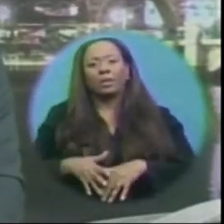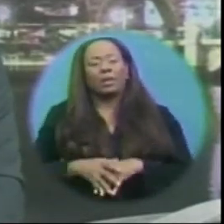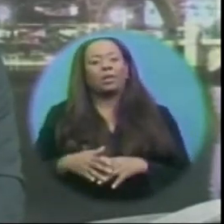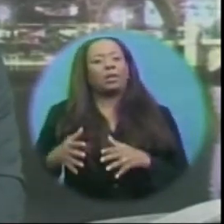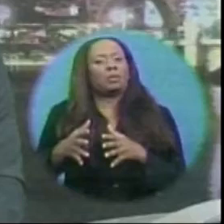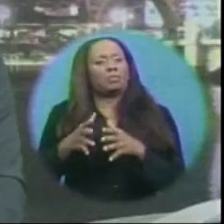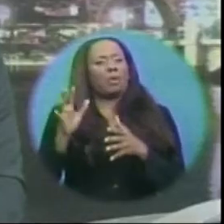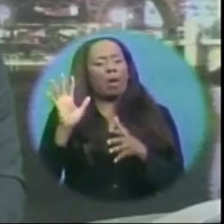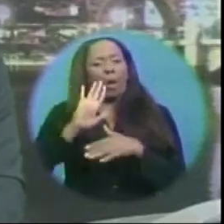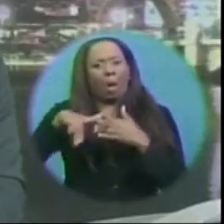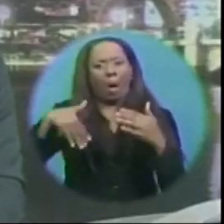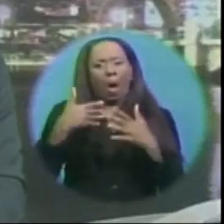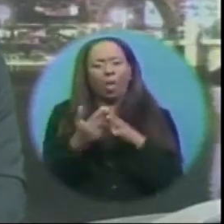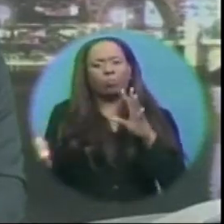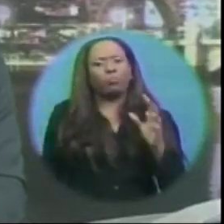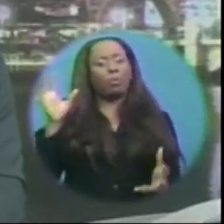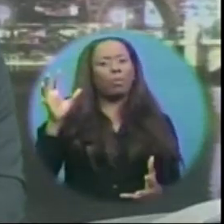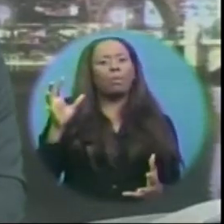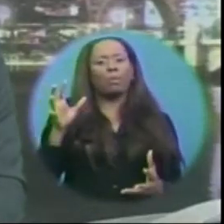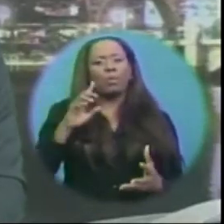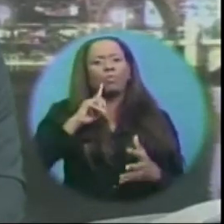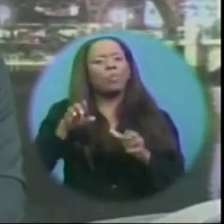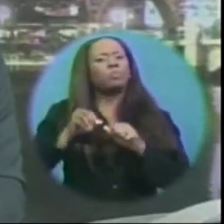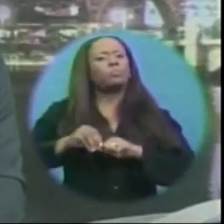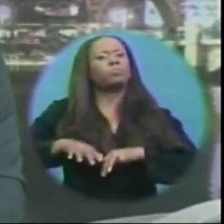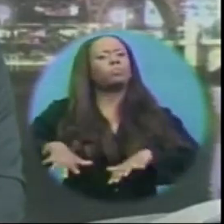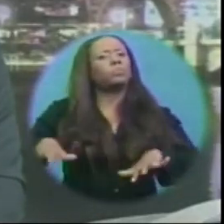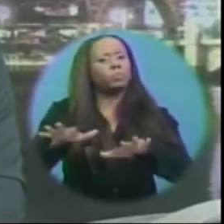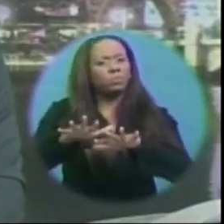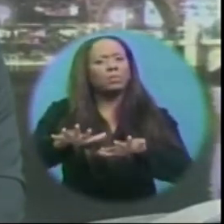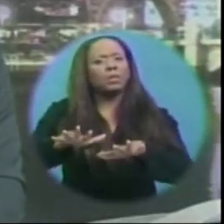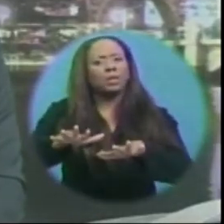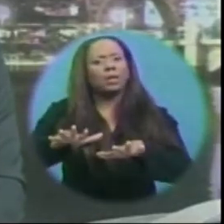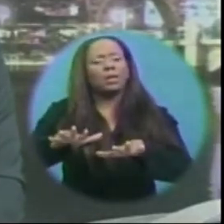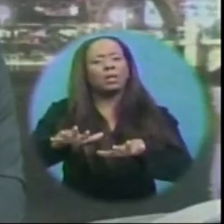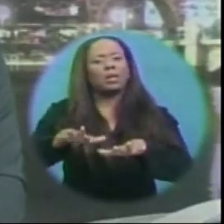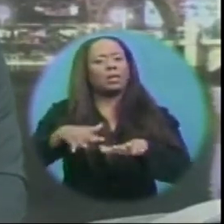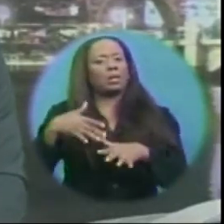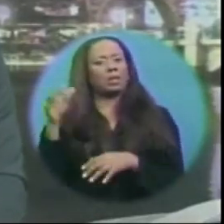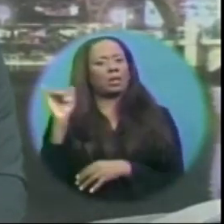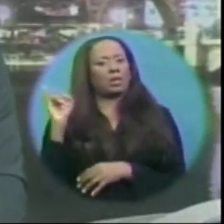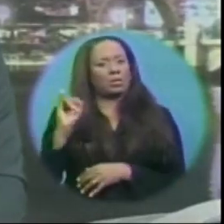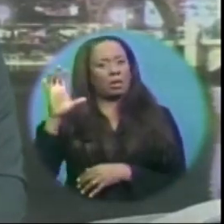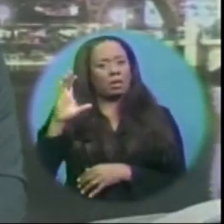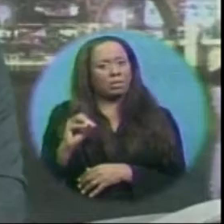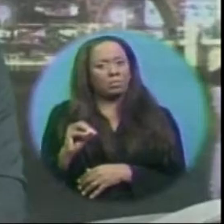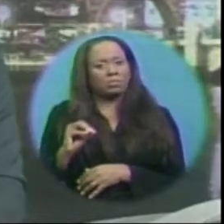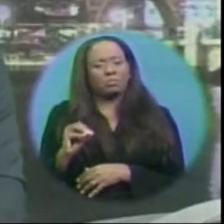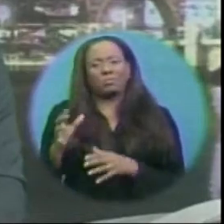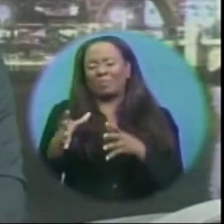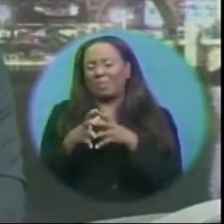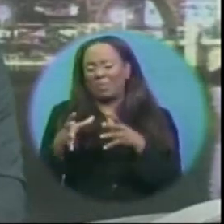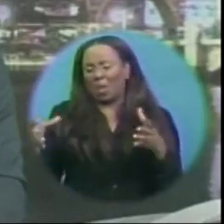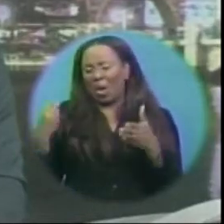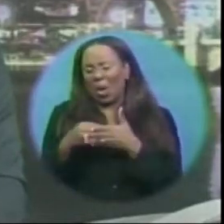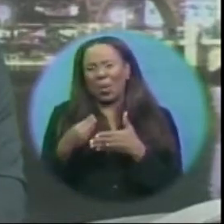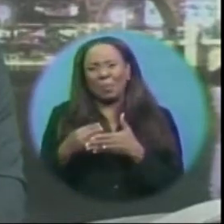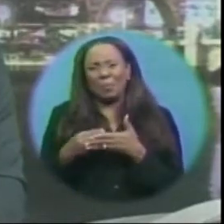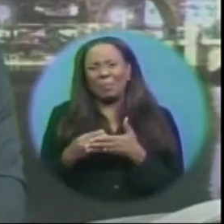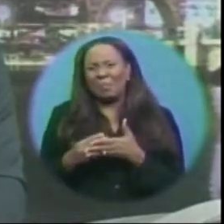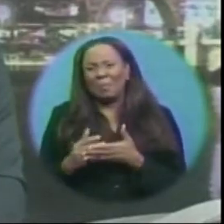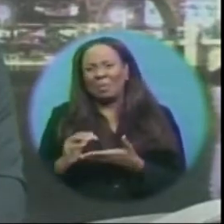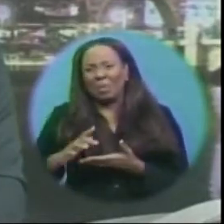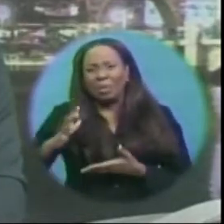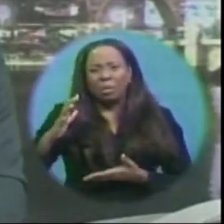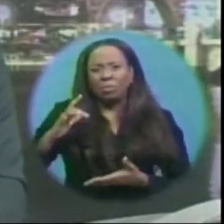on the global reinsurance market, which supports the local insurance industry. Losses have been calculated at $100